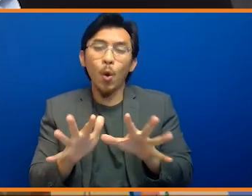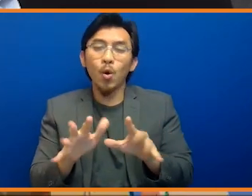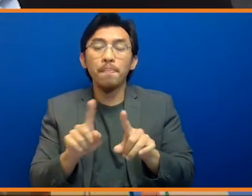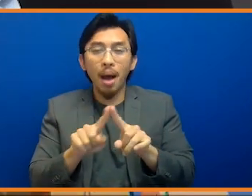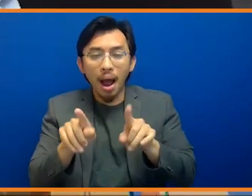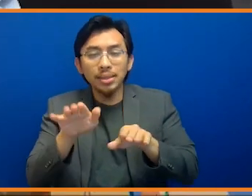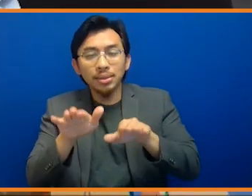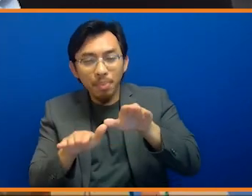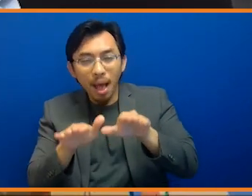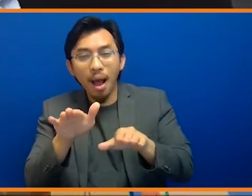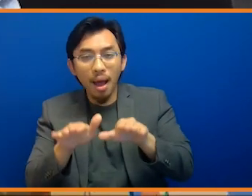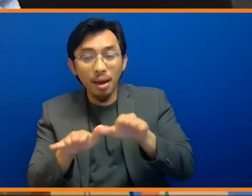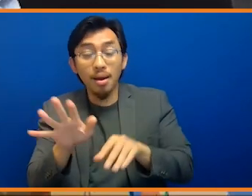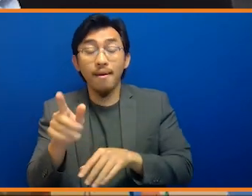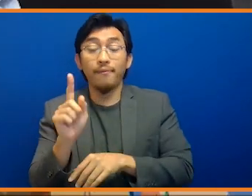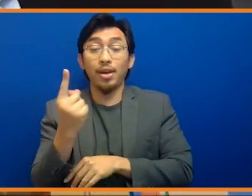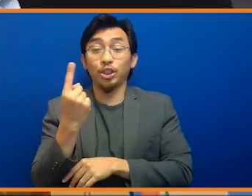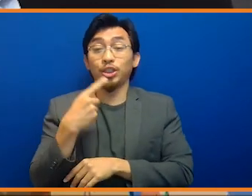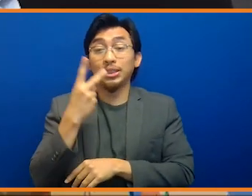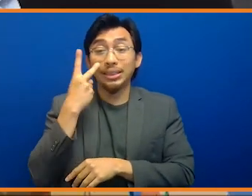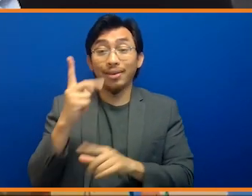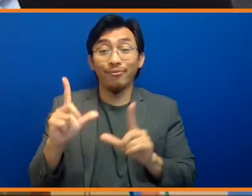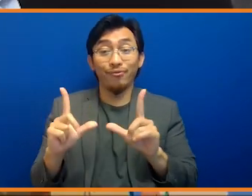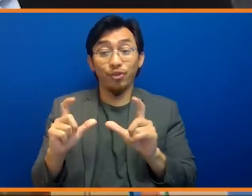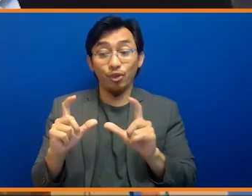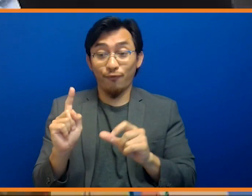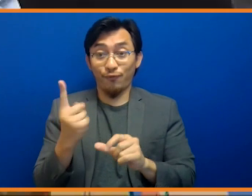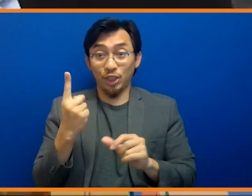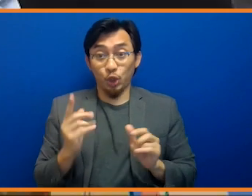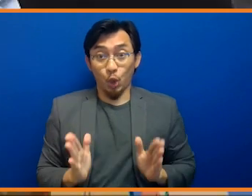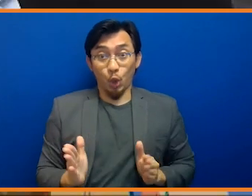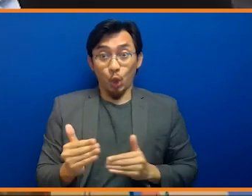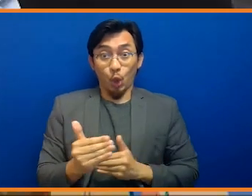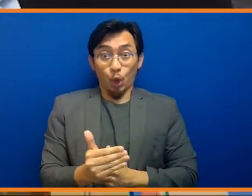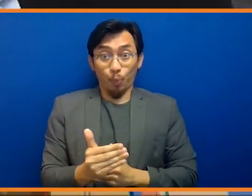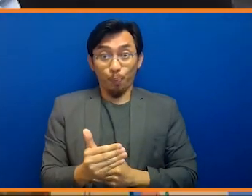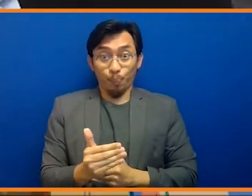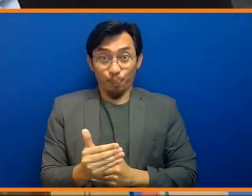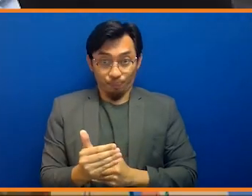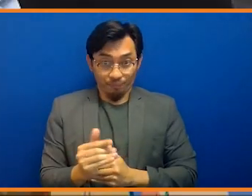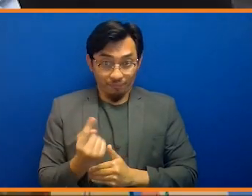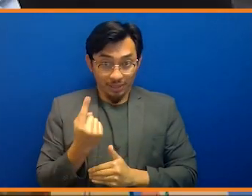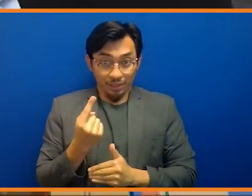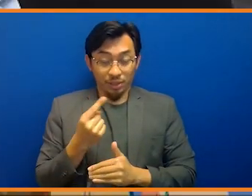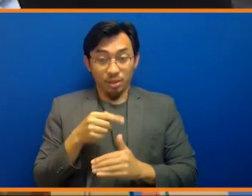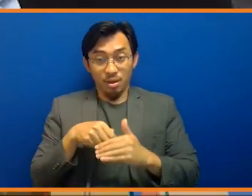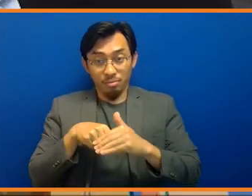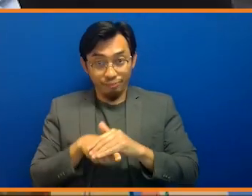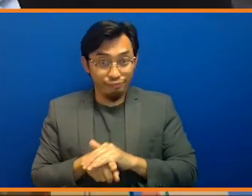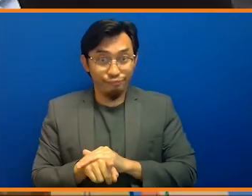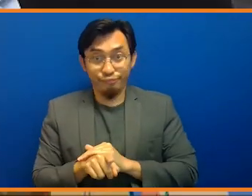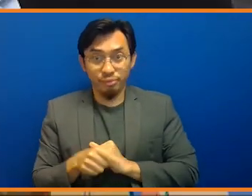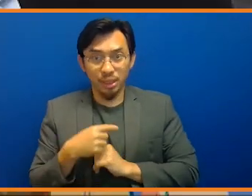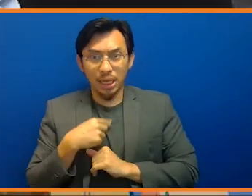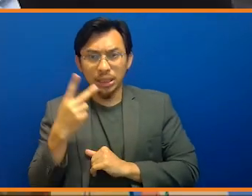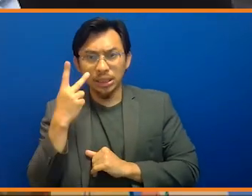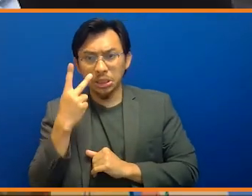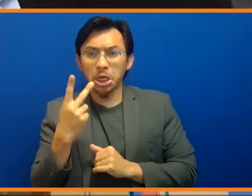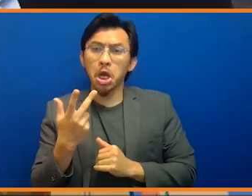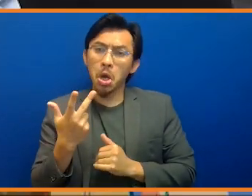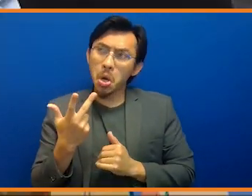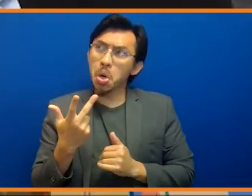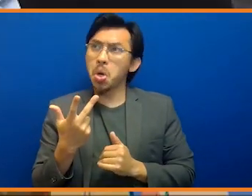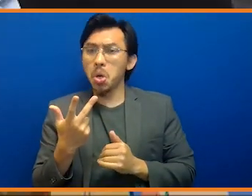this. So first we go to the first picture of first room, then we can